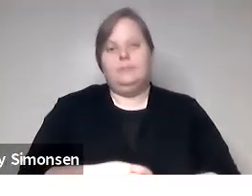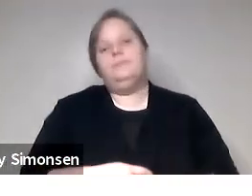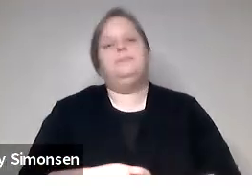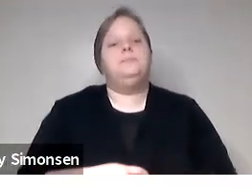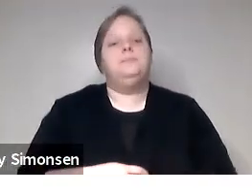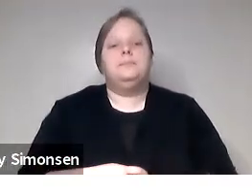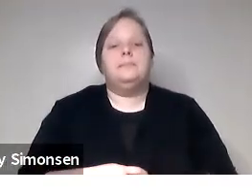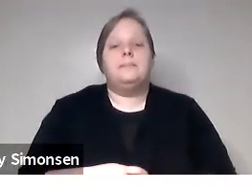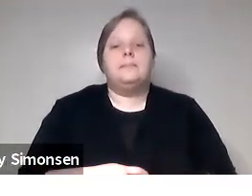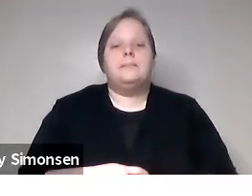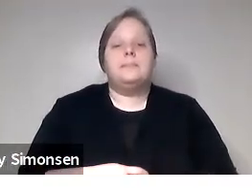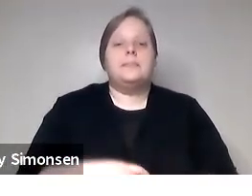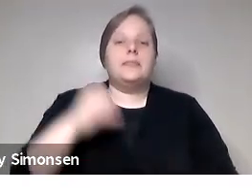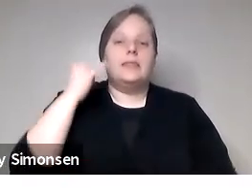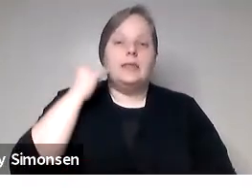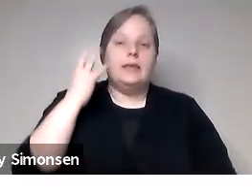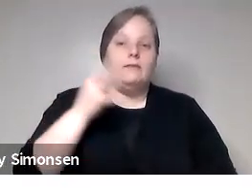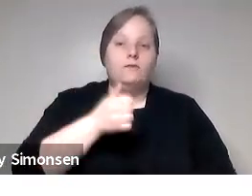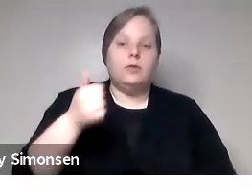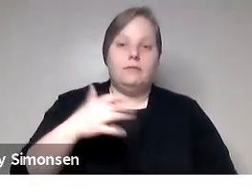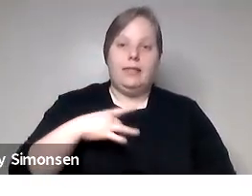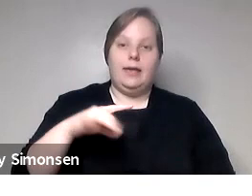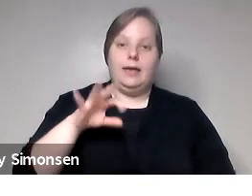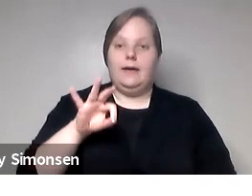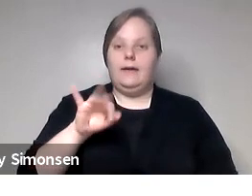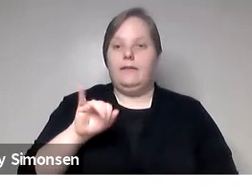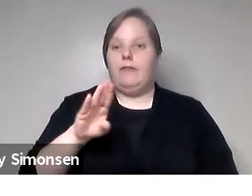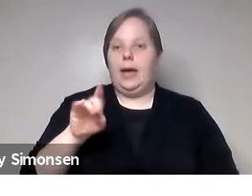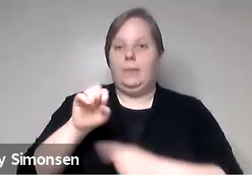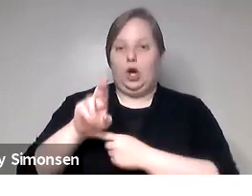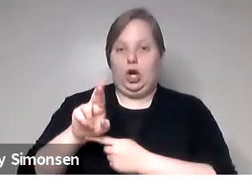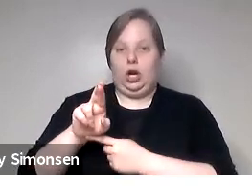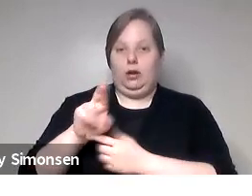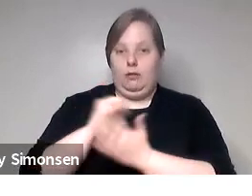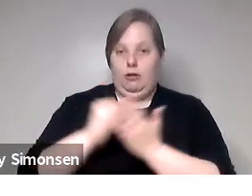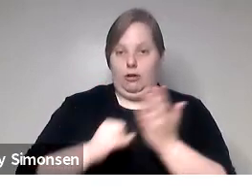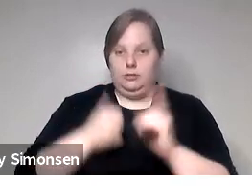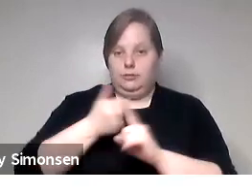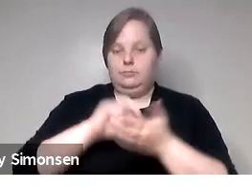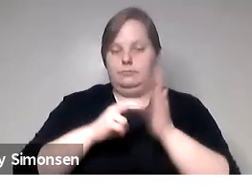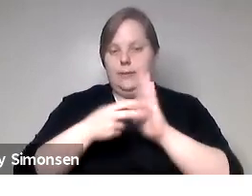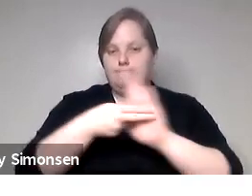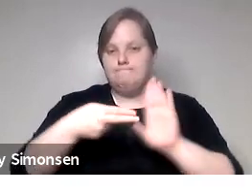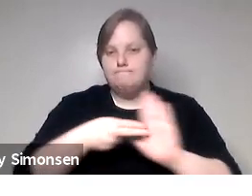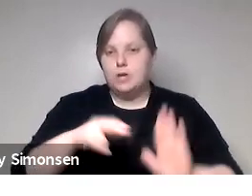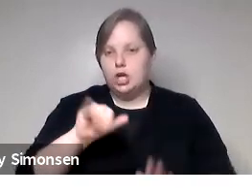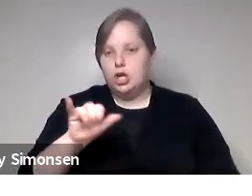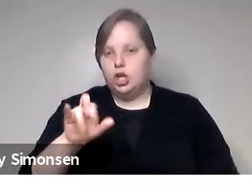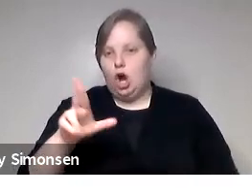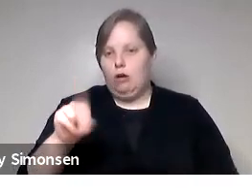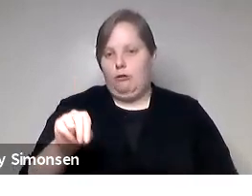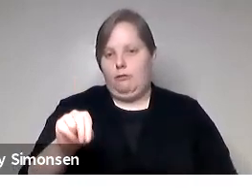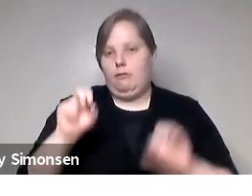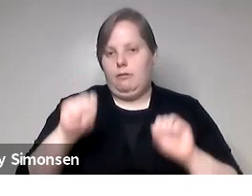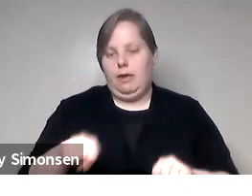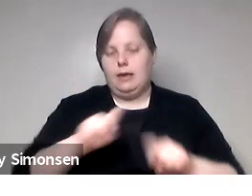into fiber arts, you could identify your yarns using these, tying the tag onto the end of the yarn. So